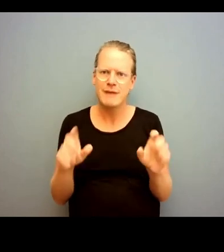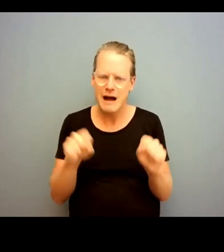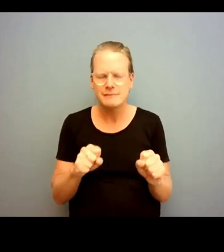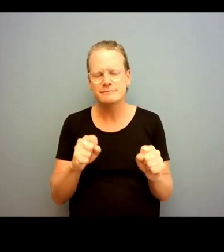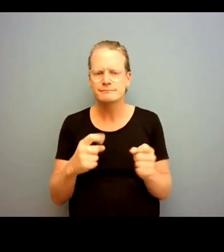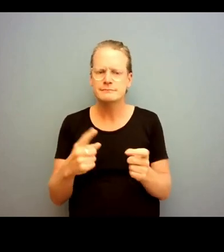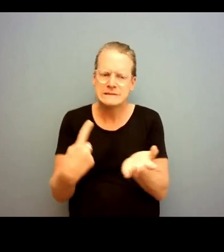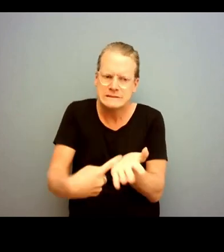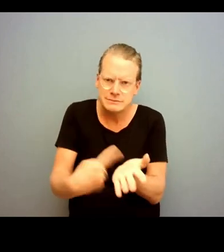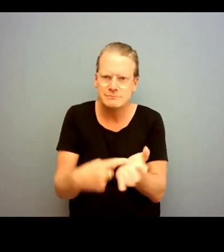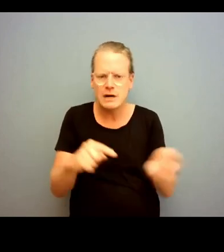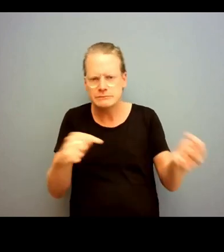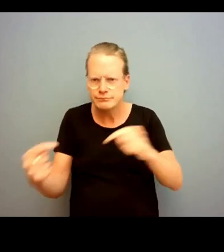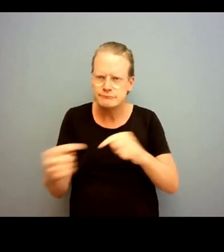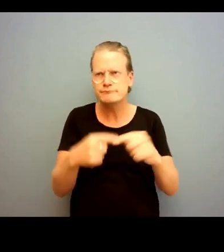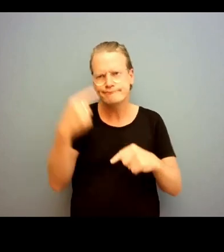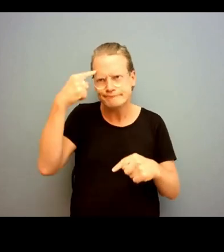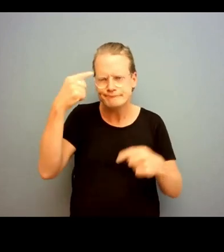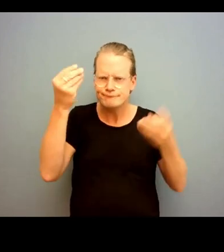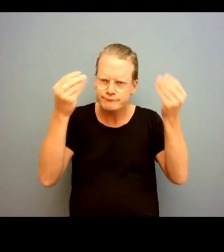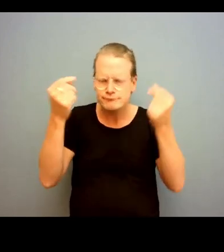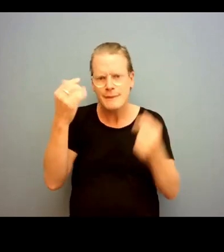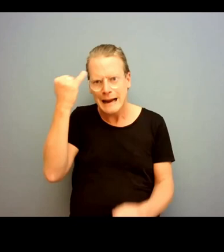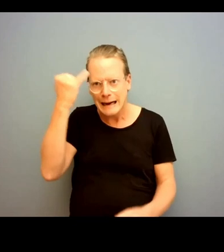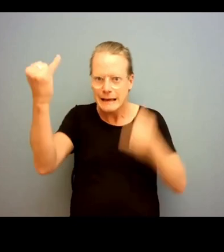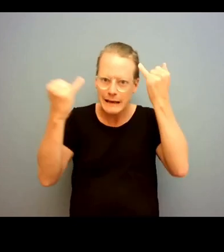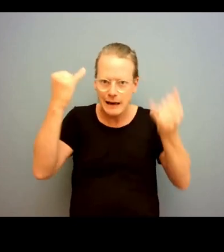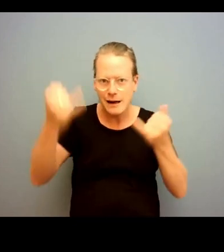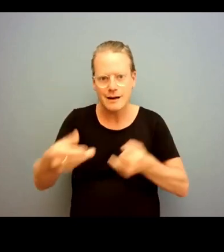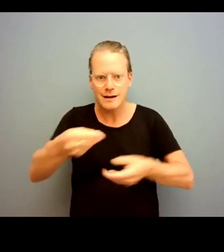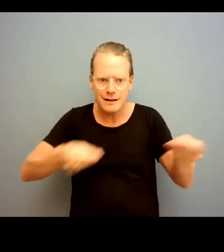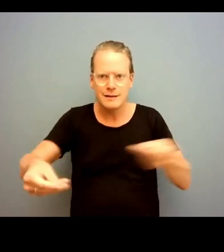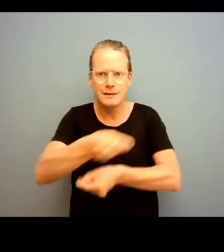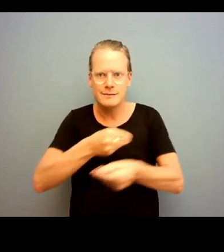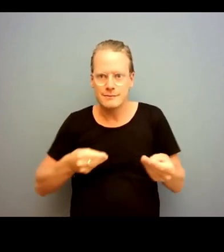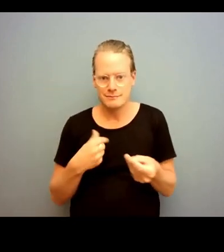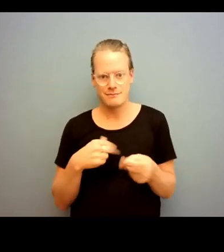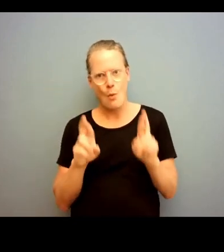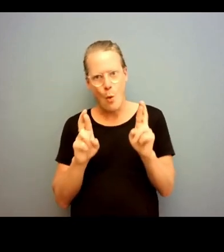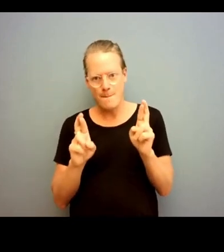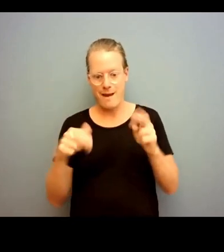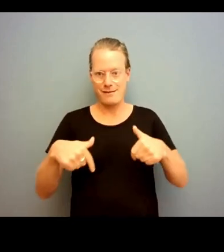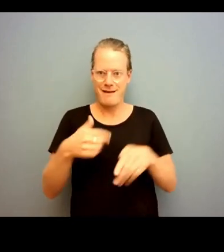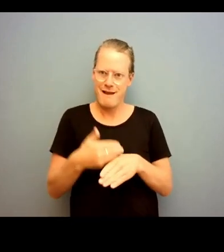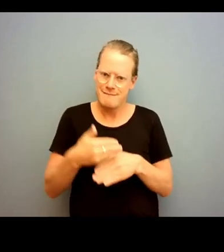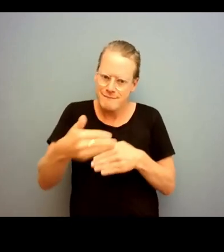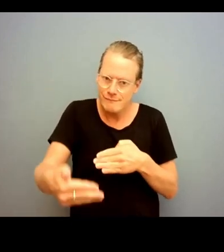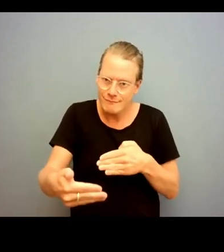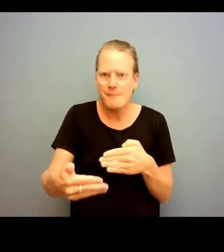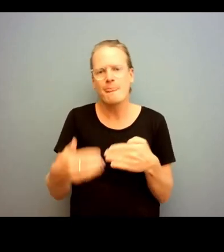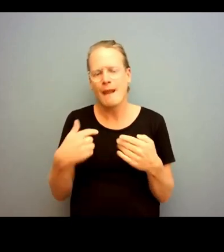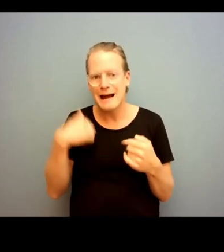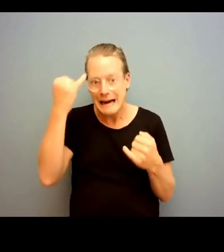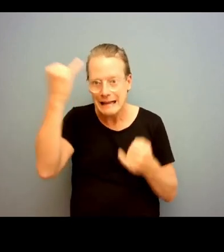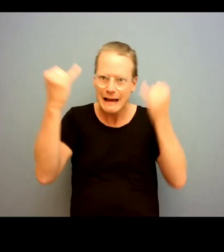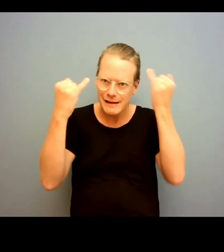table. We also hope that after this webinar, these concrete ideas will turn into concrete actions in order